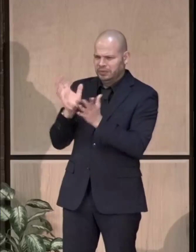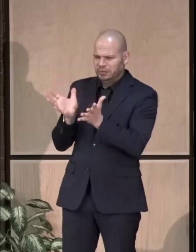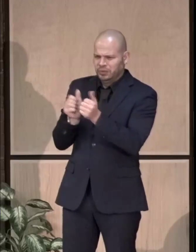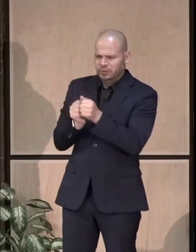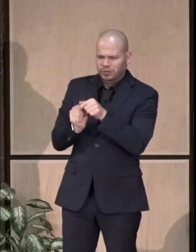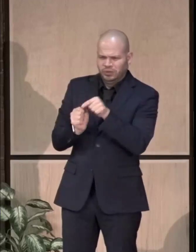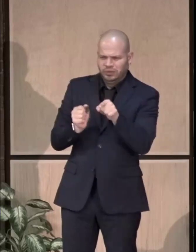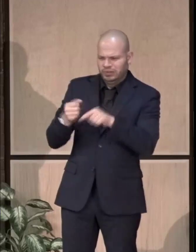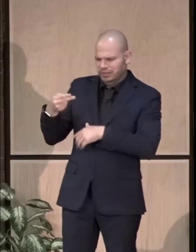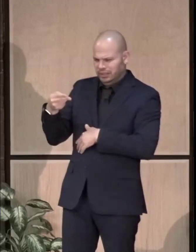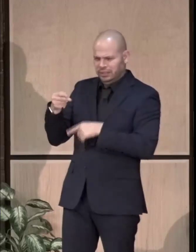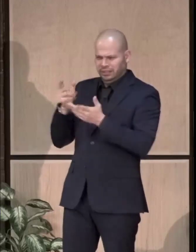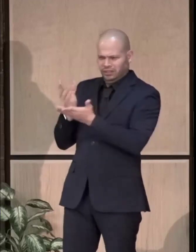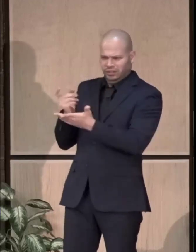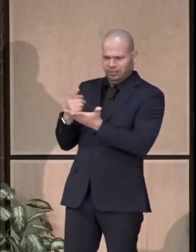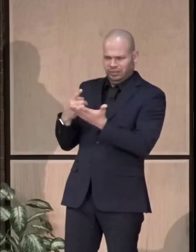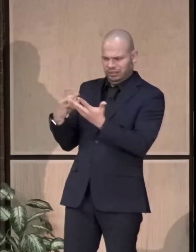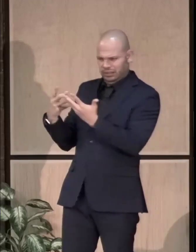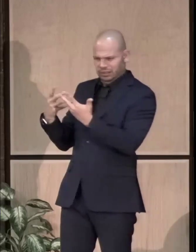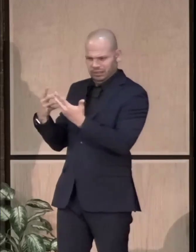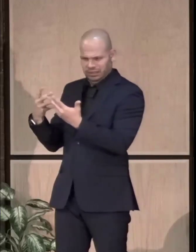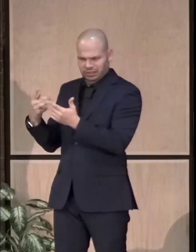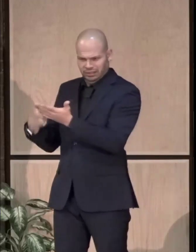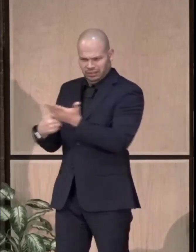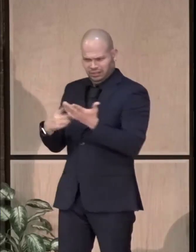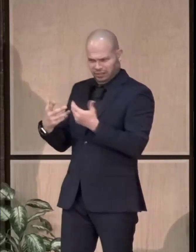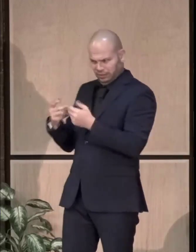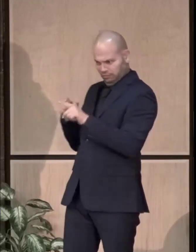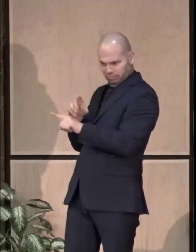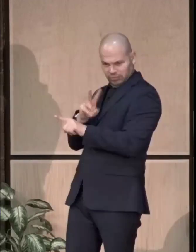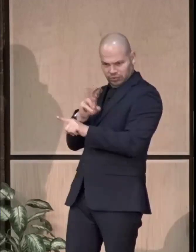Hodgson, rather? Believe during this portion of the conversation,